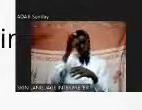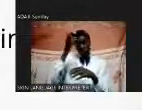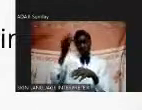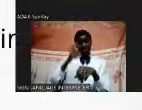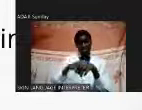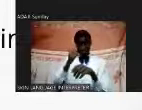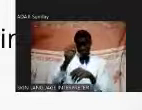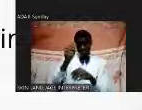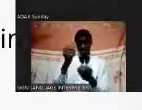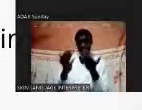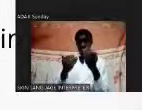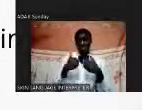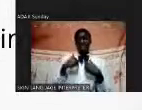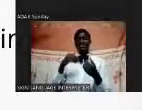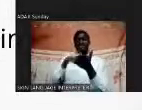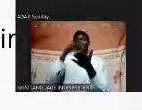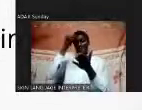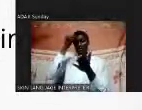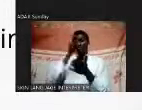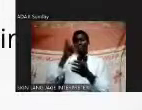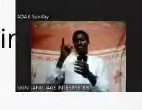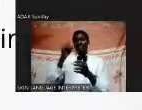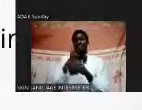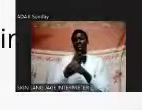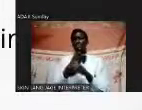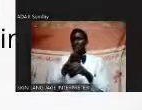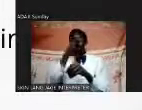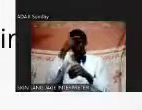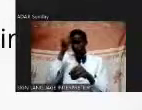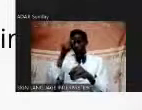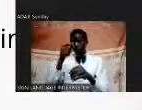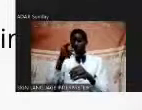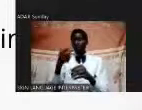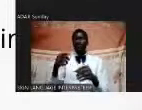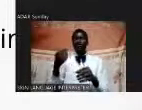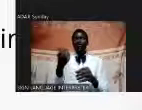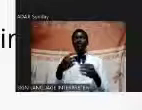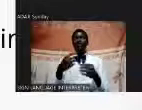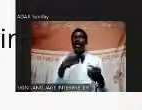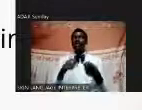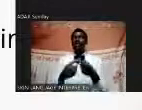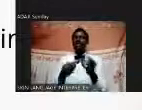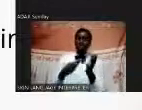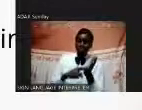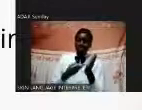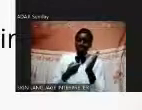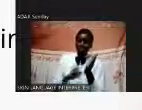because I always go over whenever I do presentations. So, but jokes